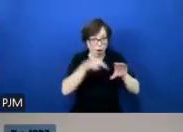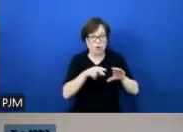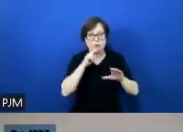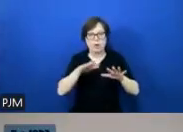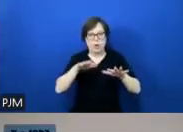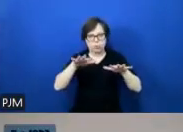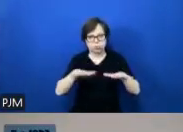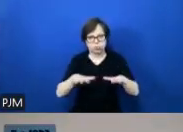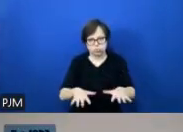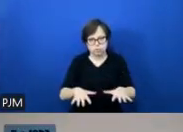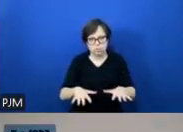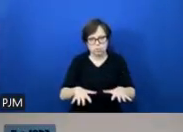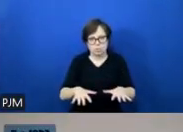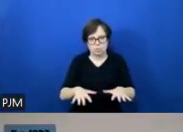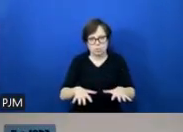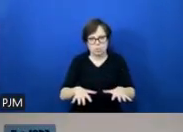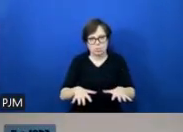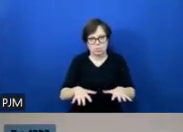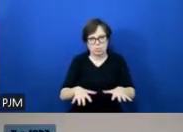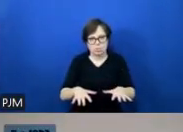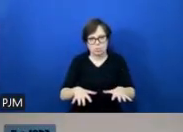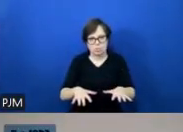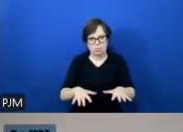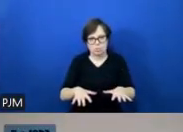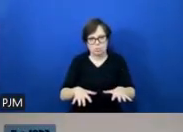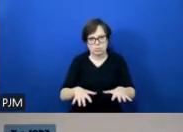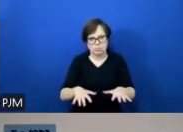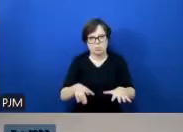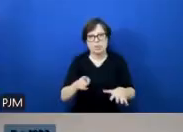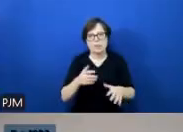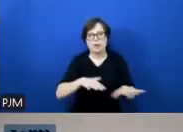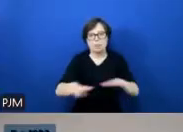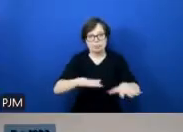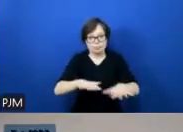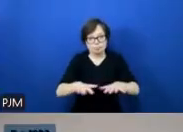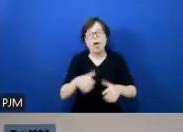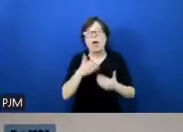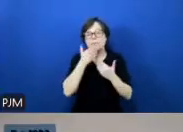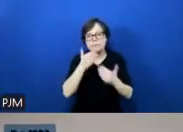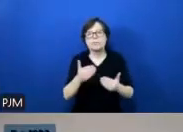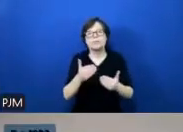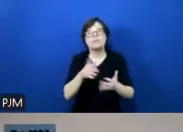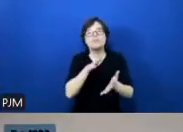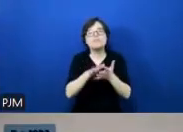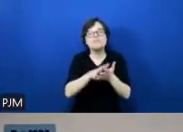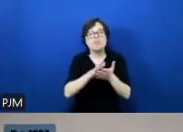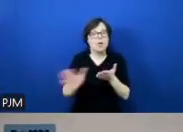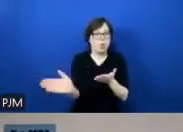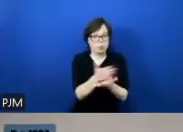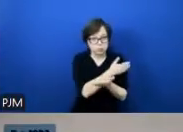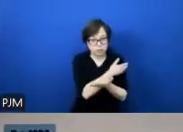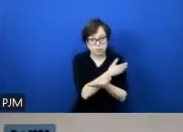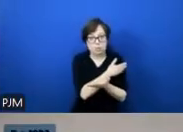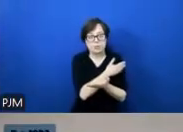Burzenie wody deszczowej i zatrzymanych osadów, to pozwala je usunąć ze zbiornika. One są później separowane. We